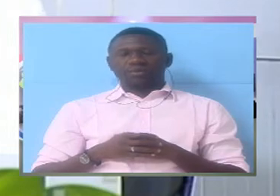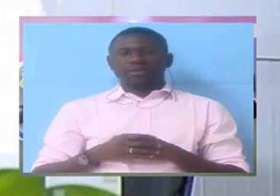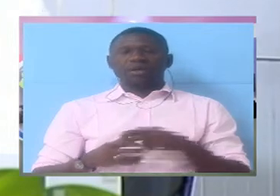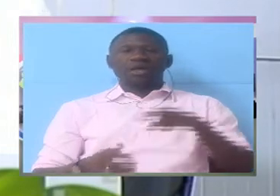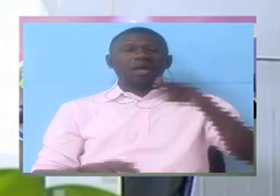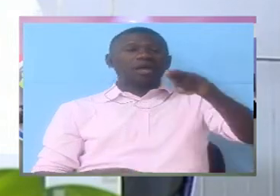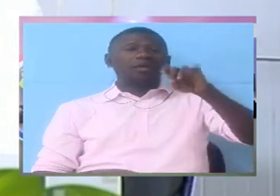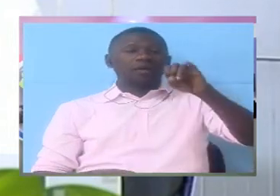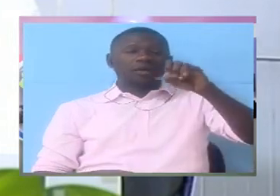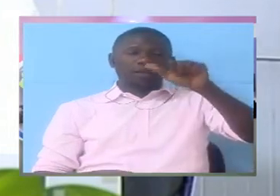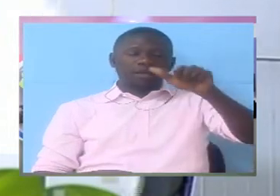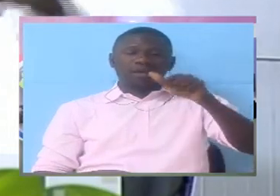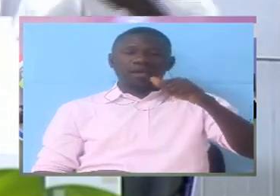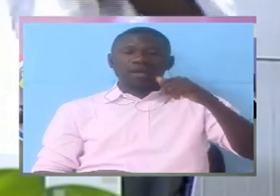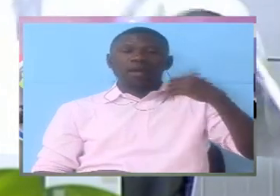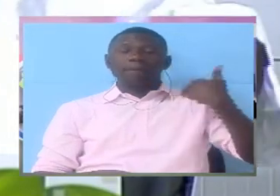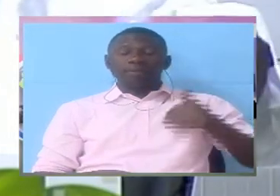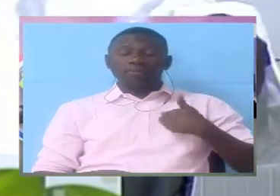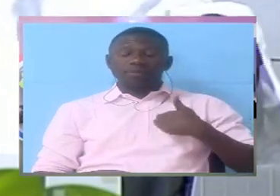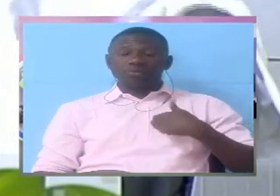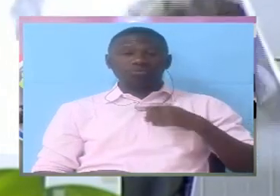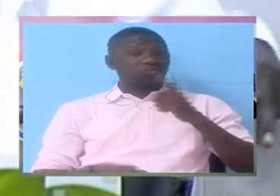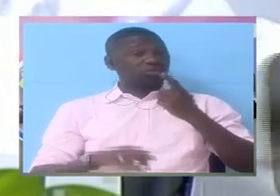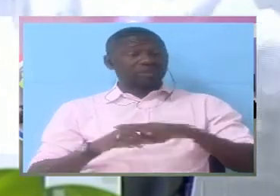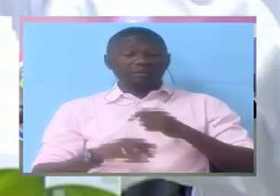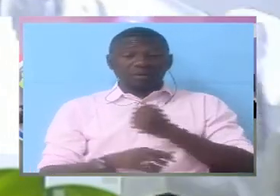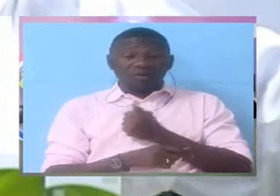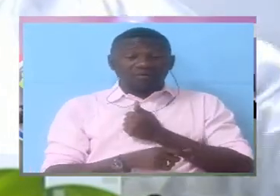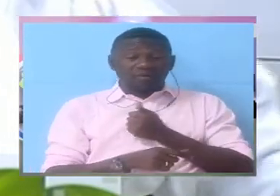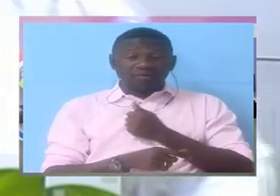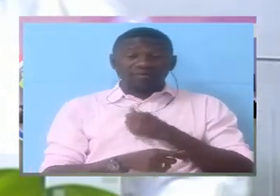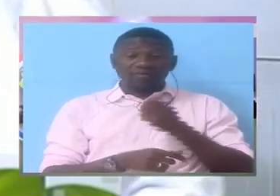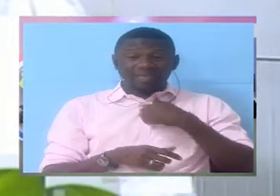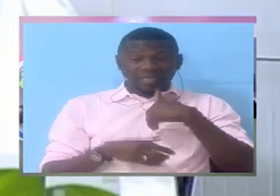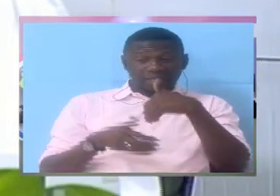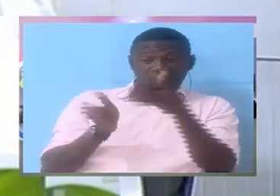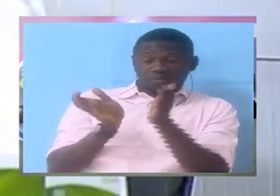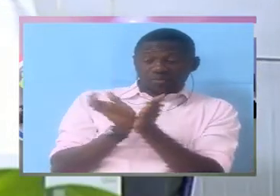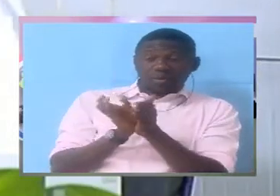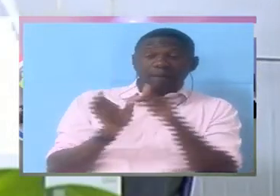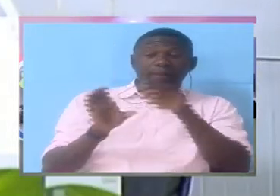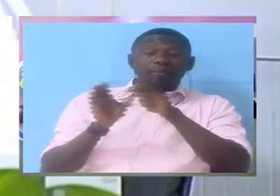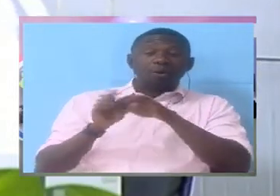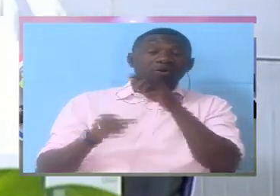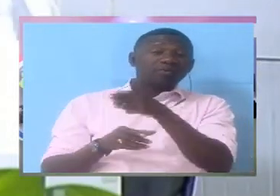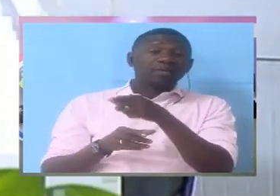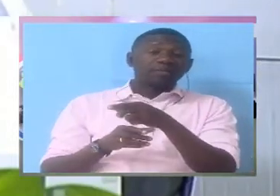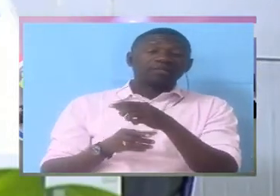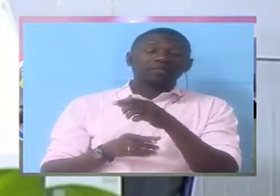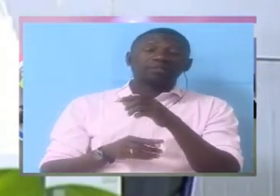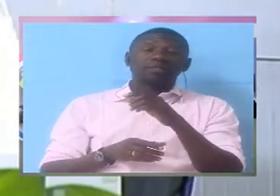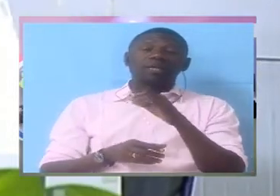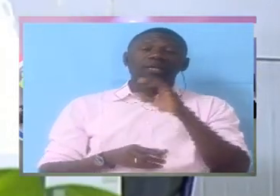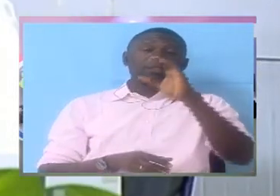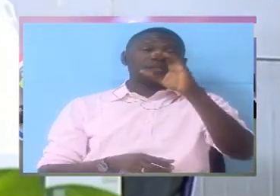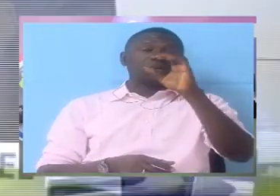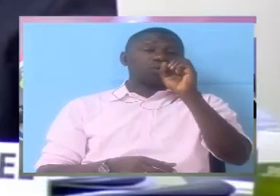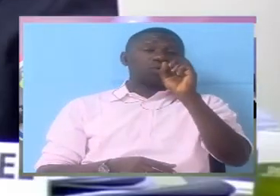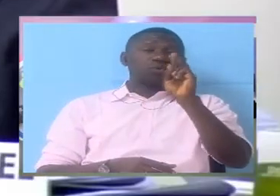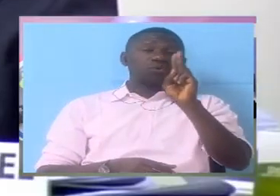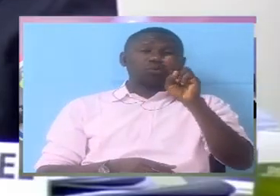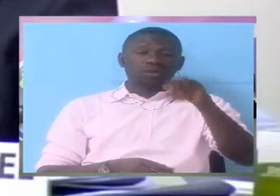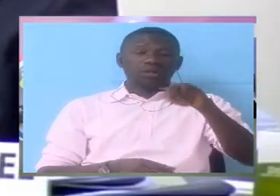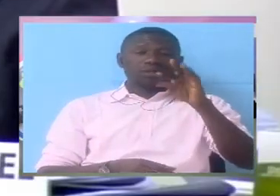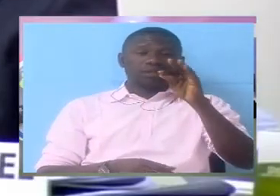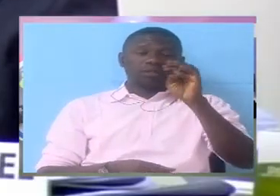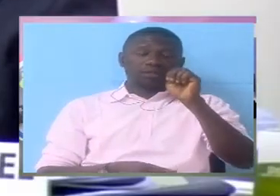even afraid of the unit's members of counter espionage. ani do kulal man fanglo be NIA dolu fanglo